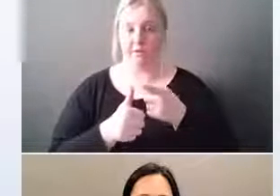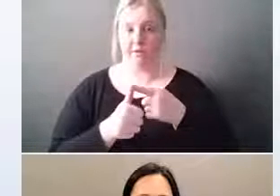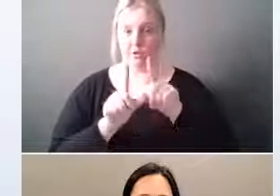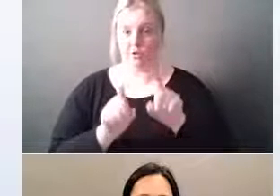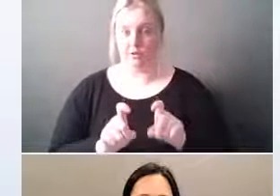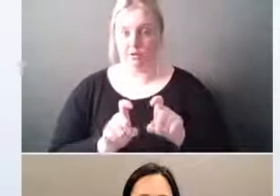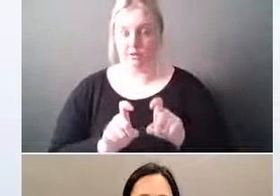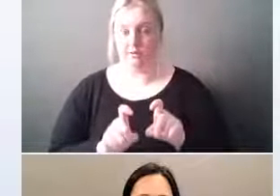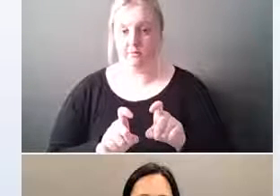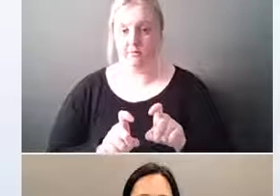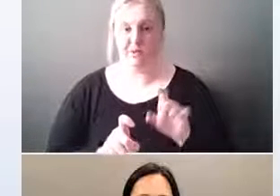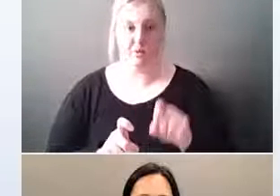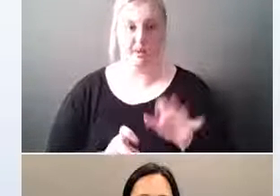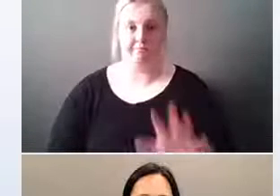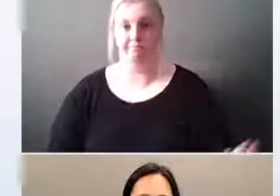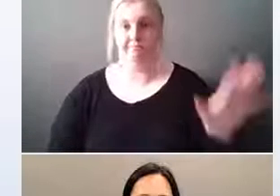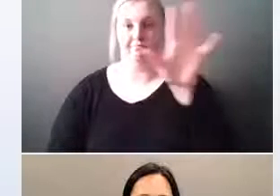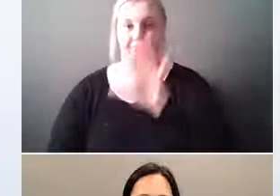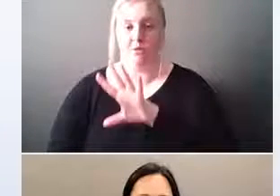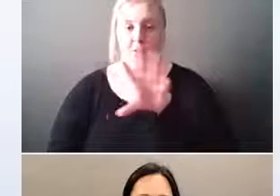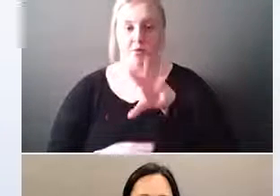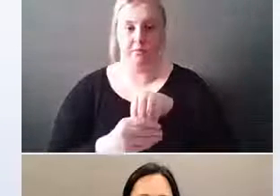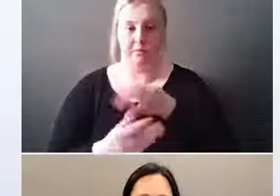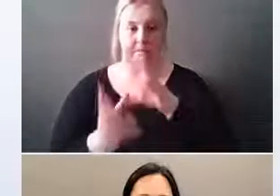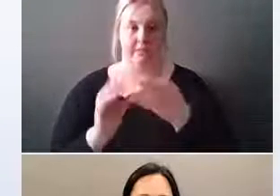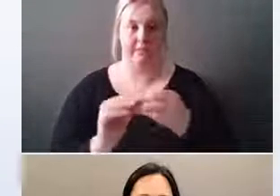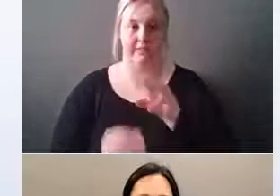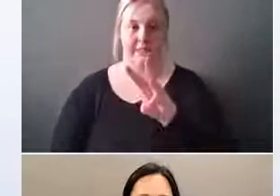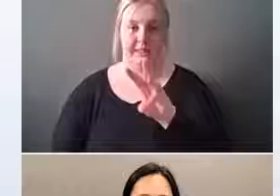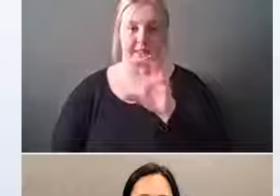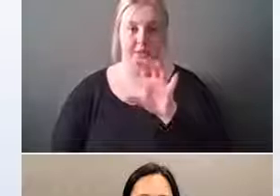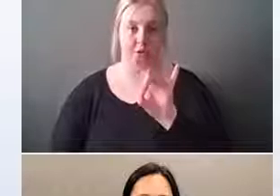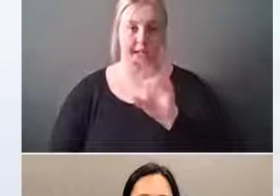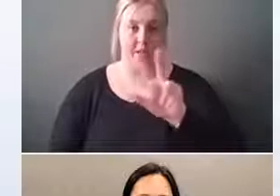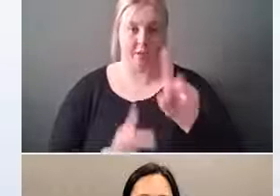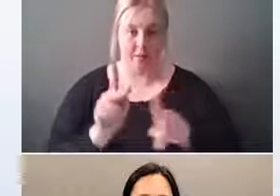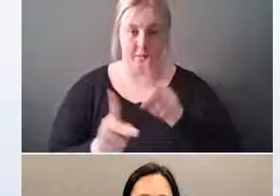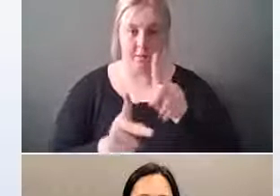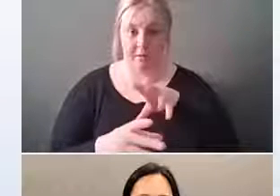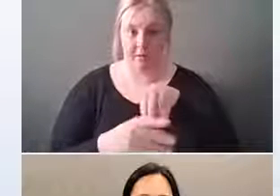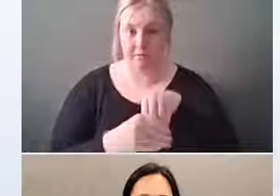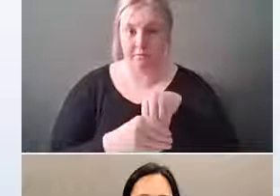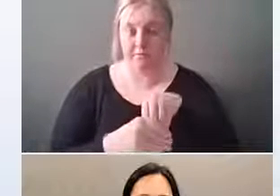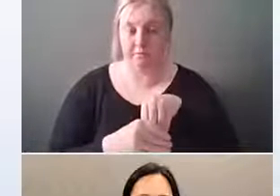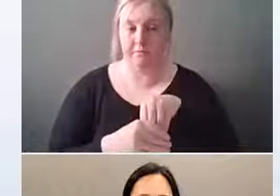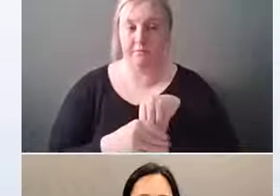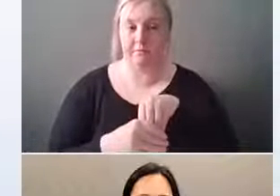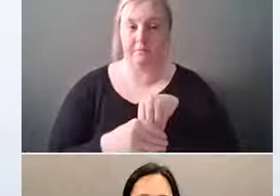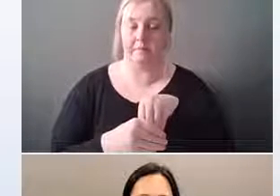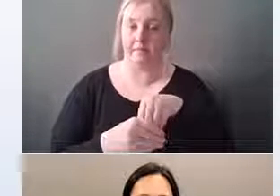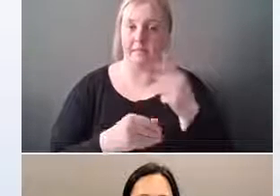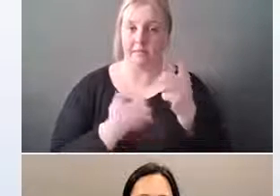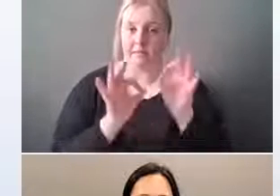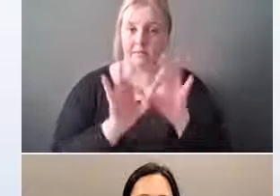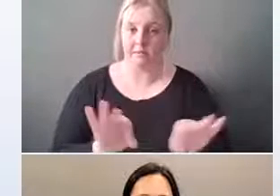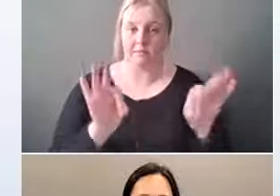large scale survey involved 683 participants, And what's really important is